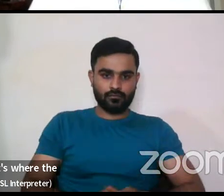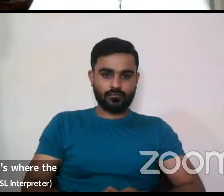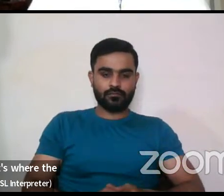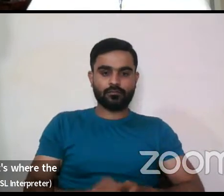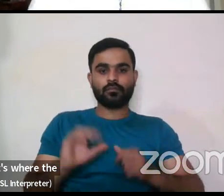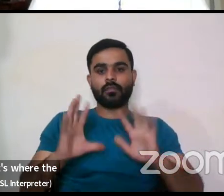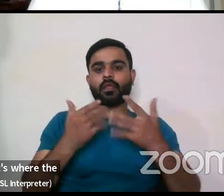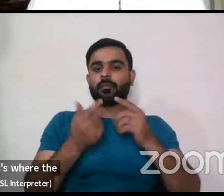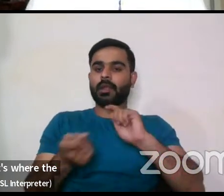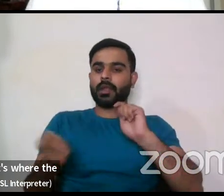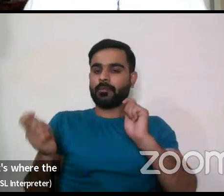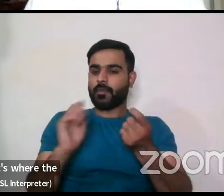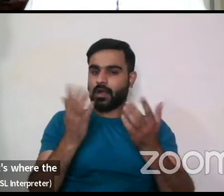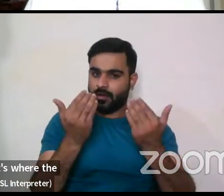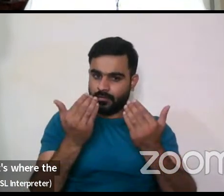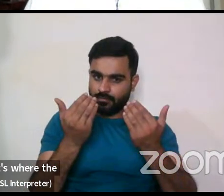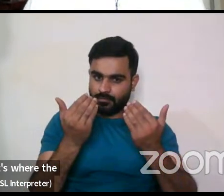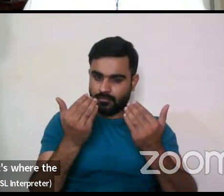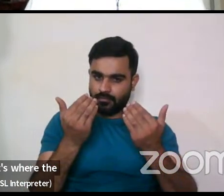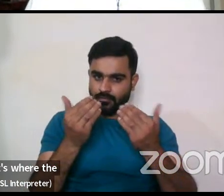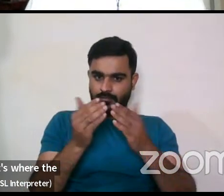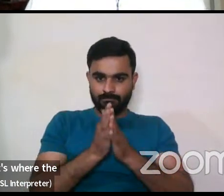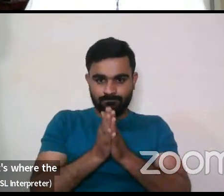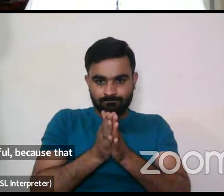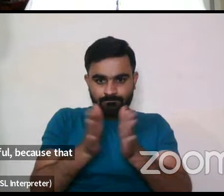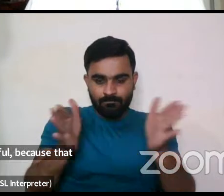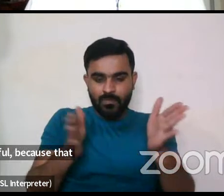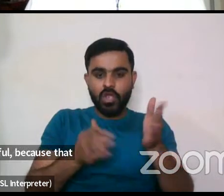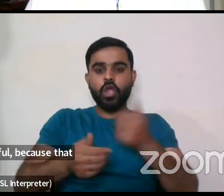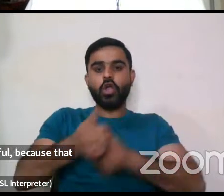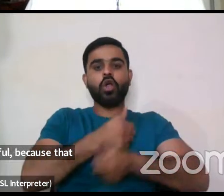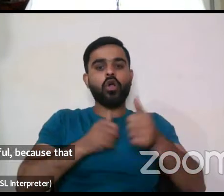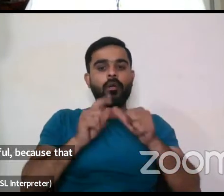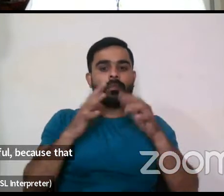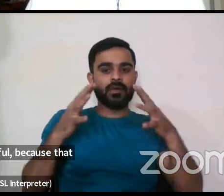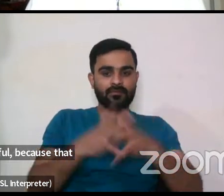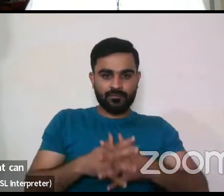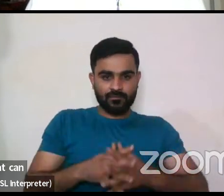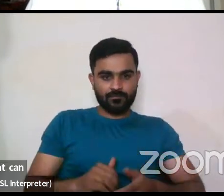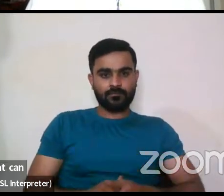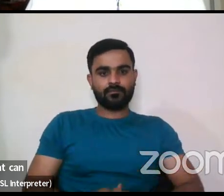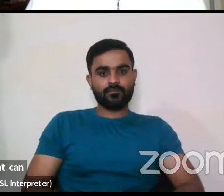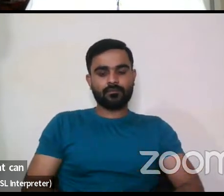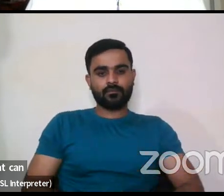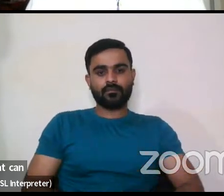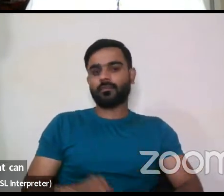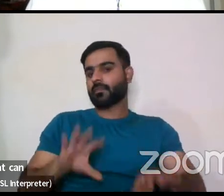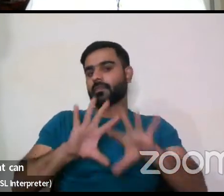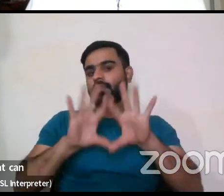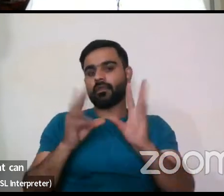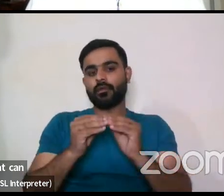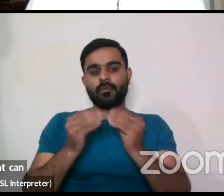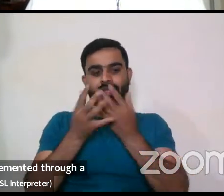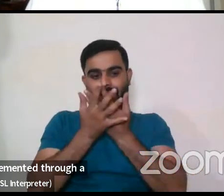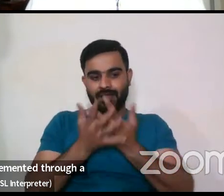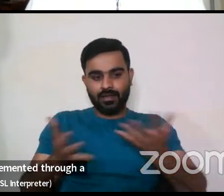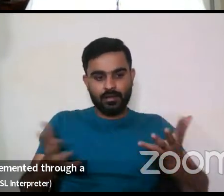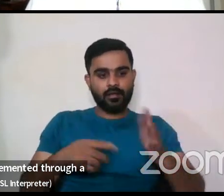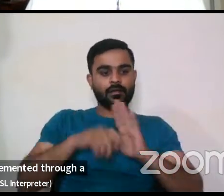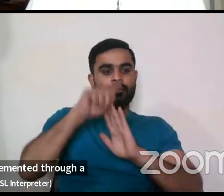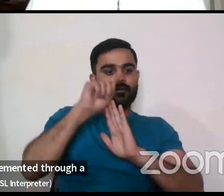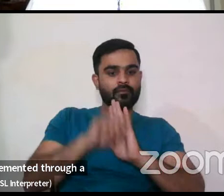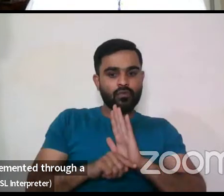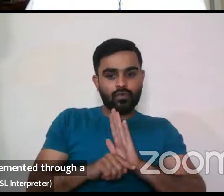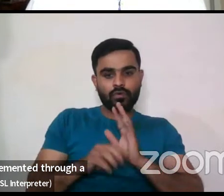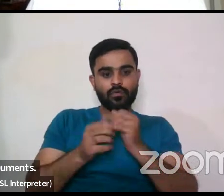can be implemented beyond a competition law. That can be implemented through a lot of instruments, policy